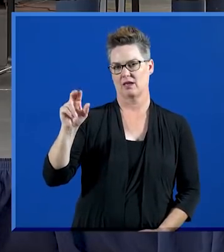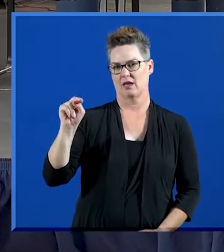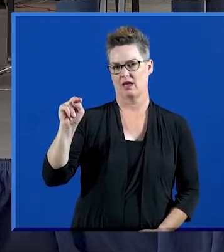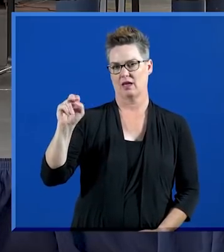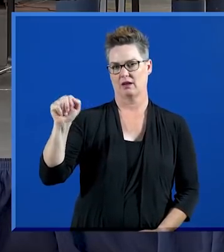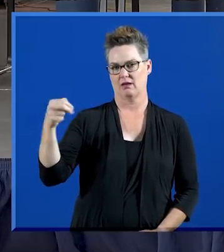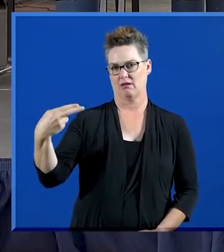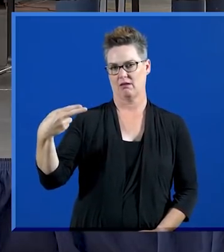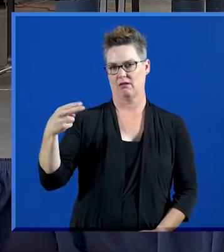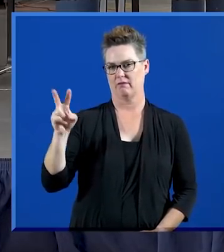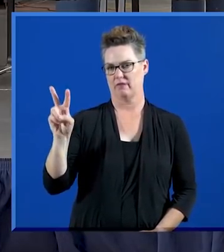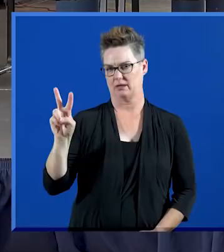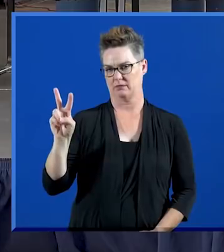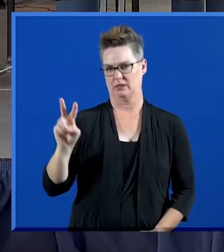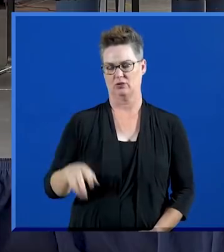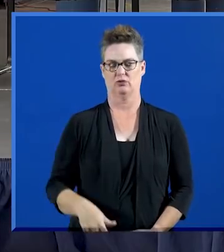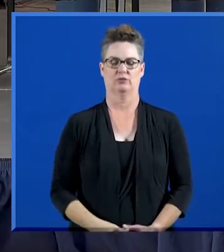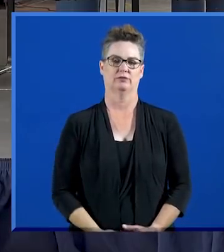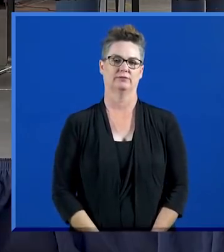Hannah Van Meter.